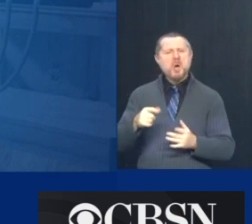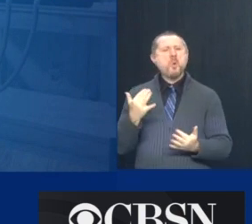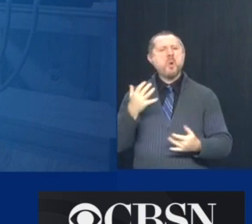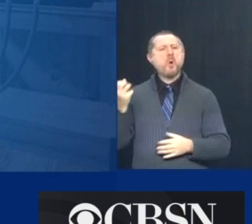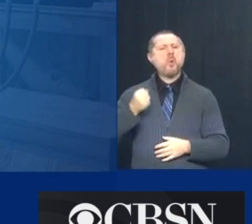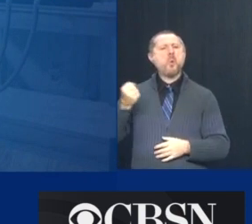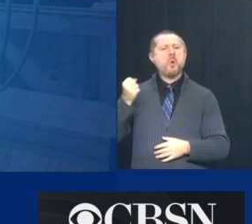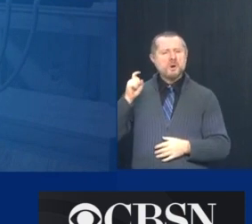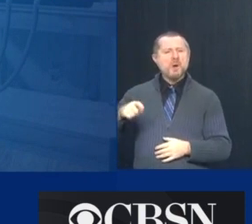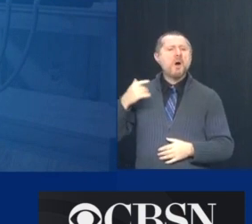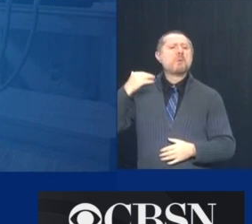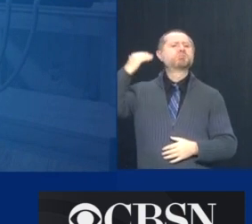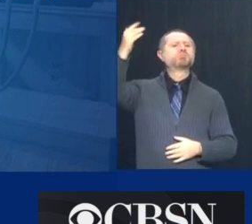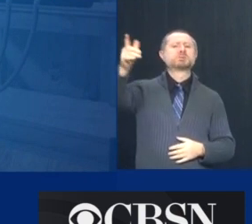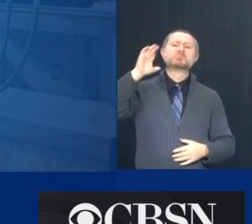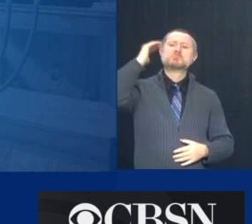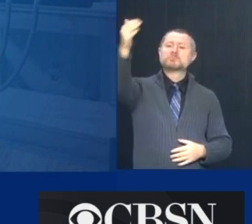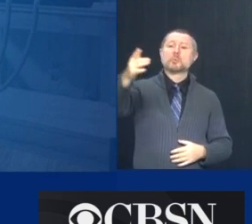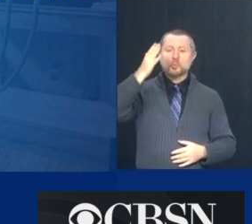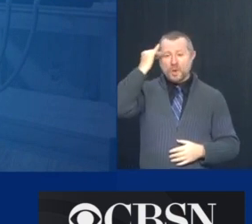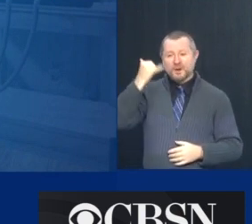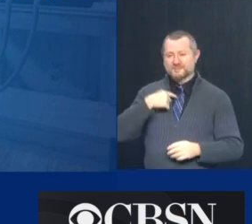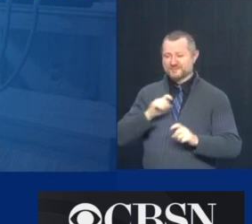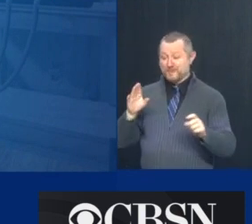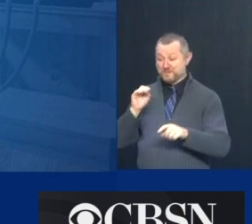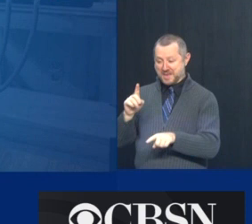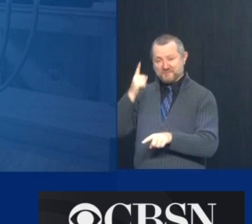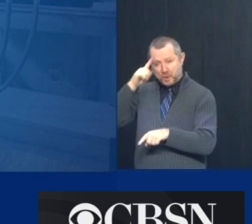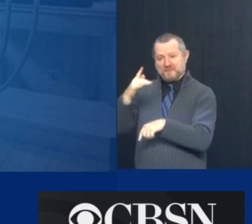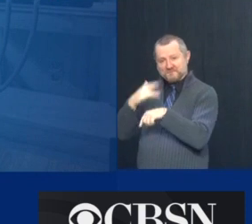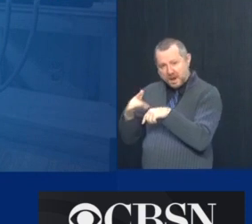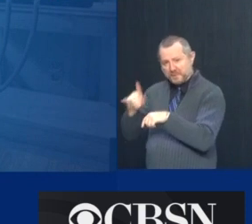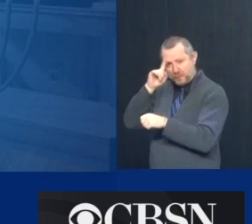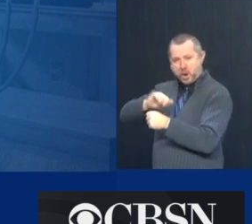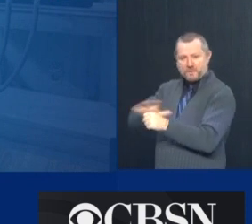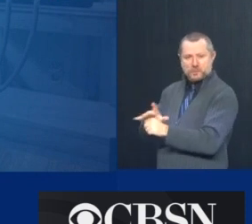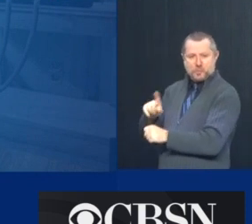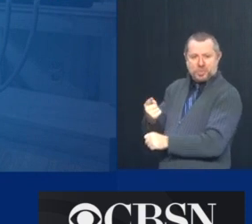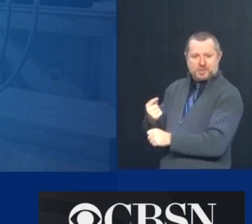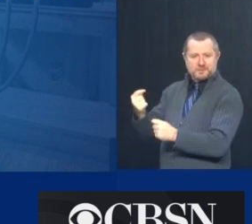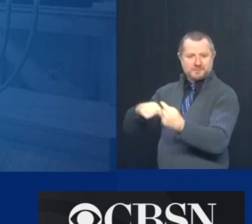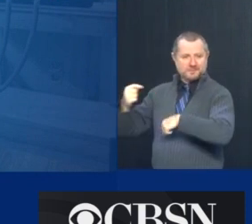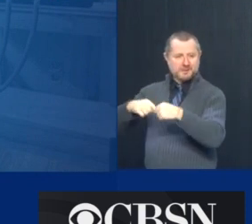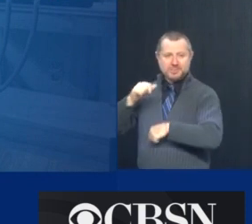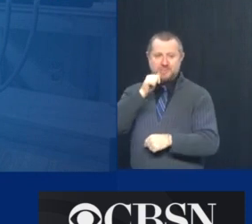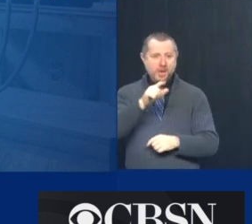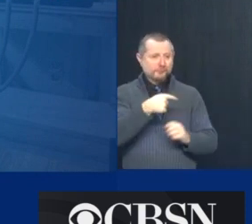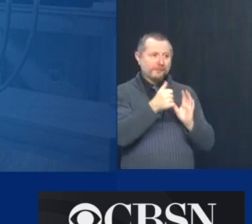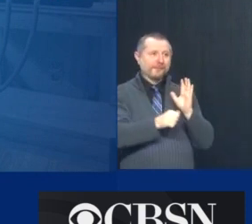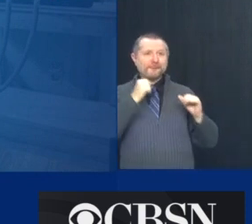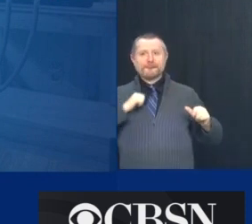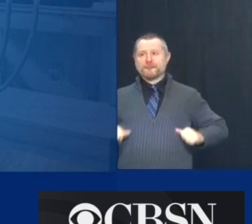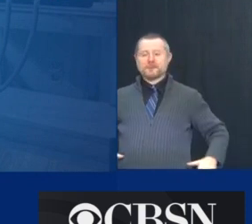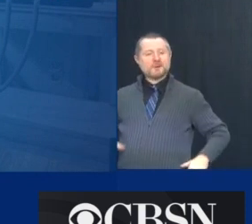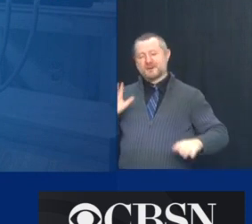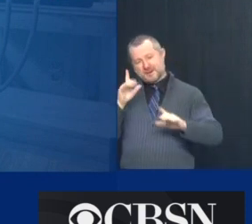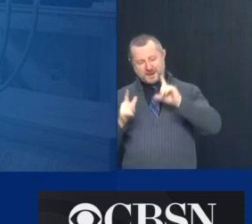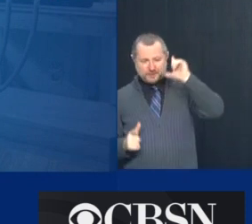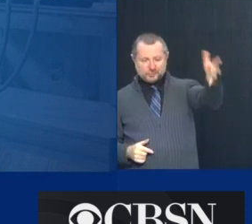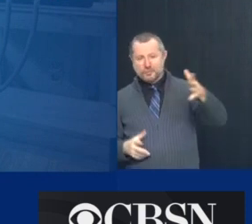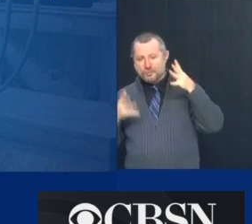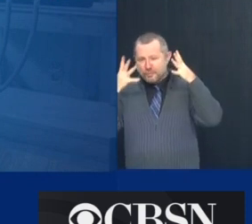want available beds for COVID people, so stopping elective surgery does that. The individual hospital